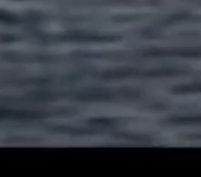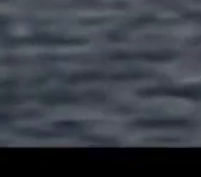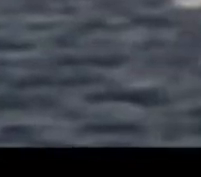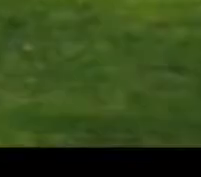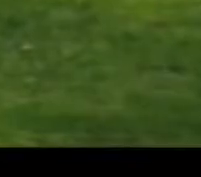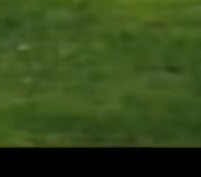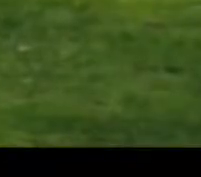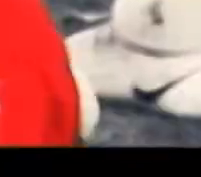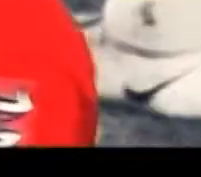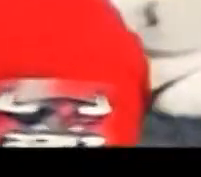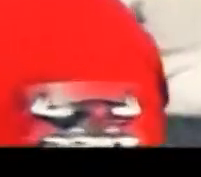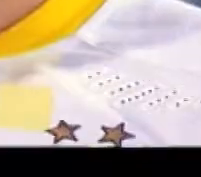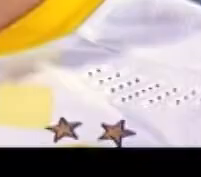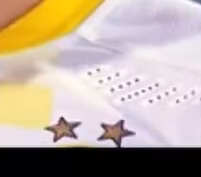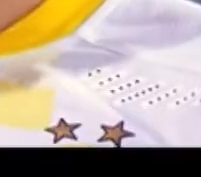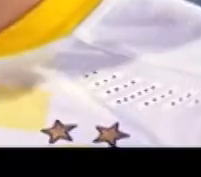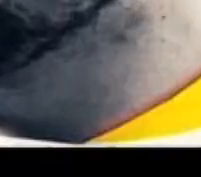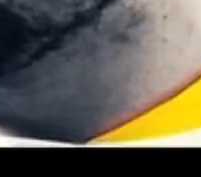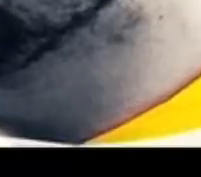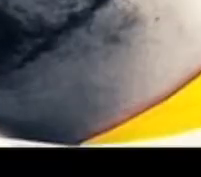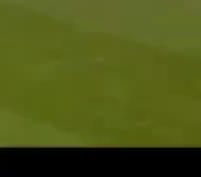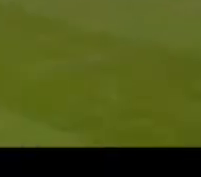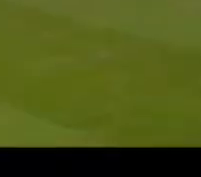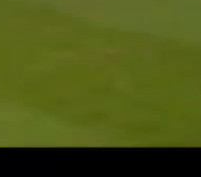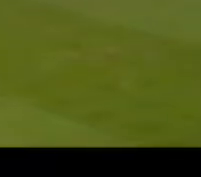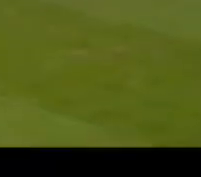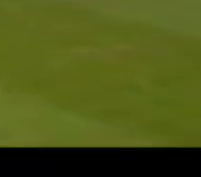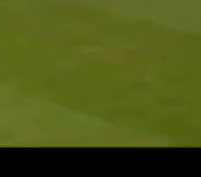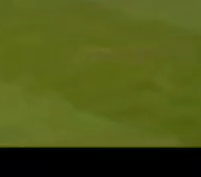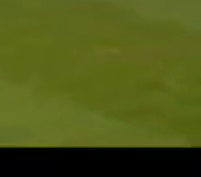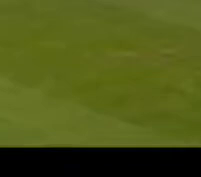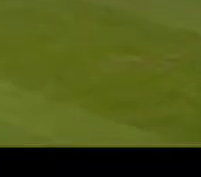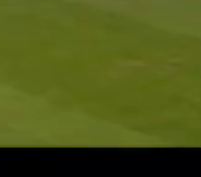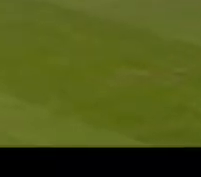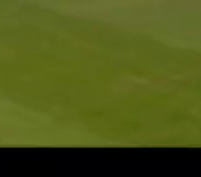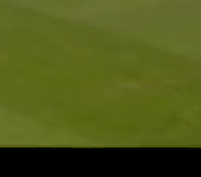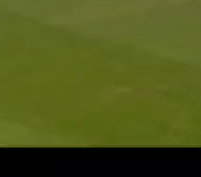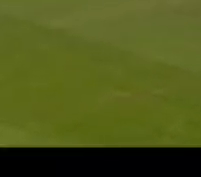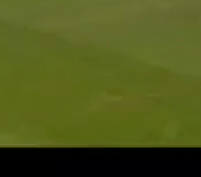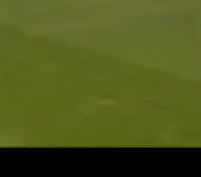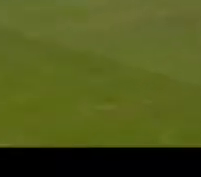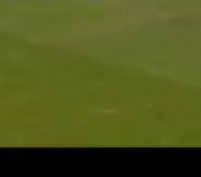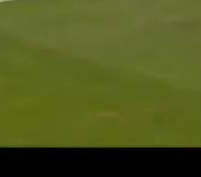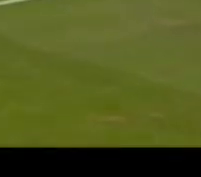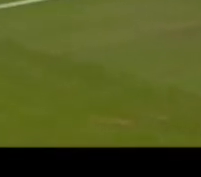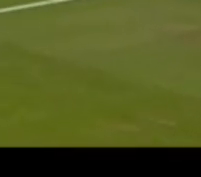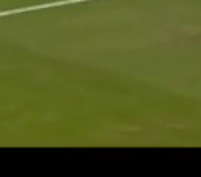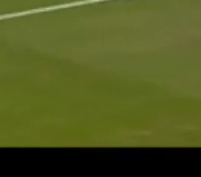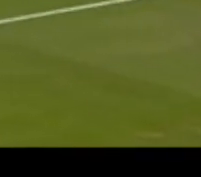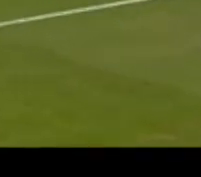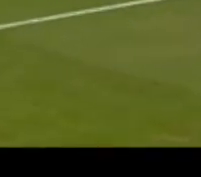Wolfsburg, take on each other in what is expected to be a cracker. Njue, this is Njue!